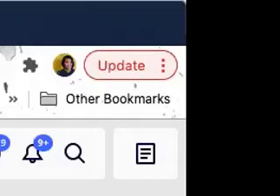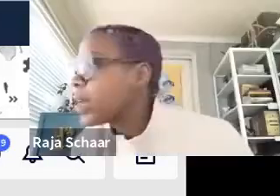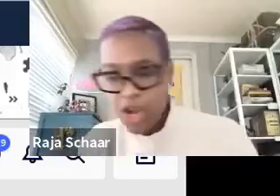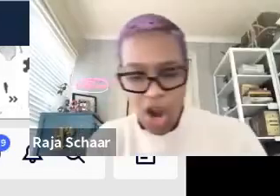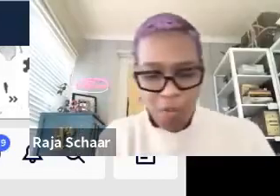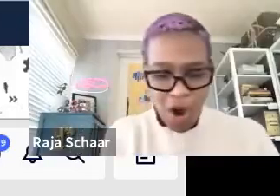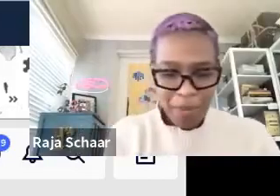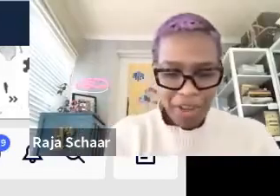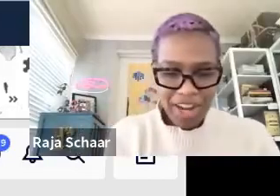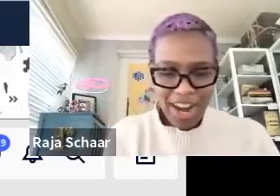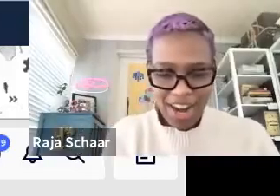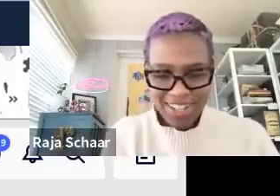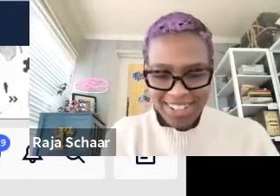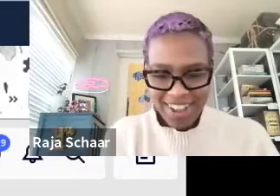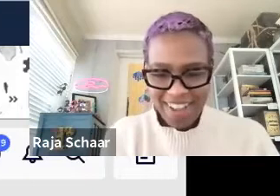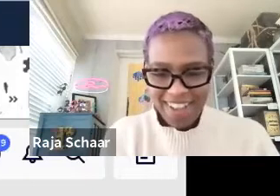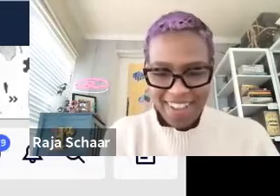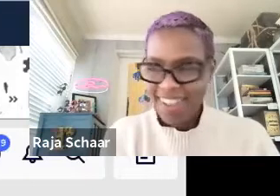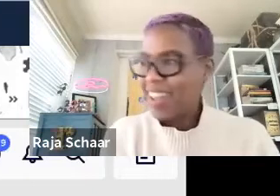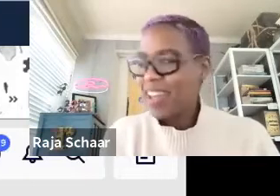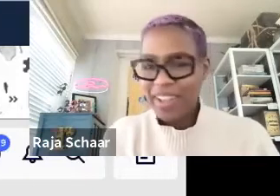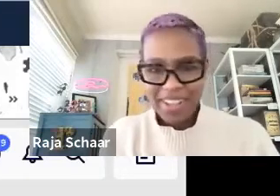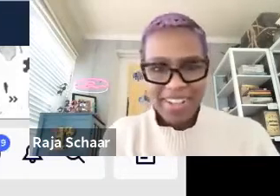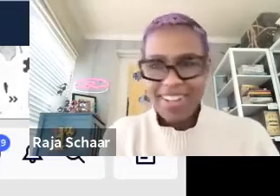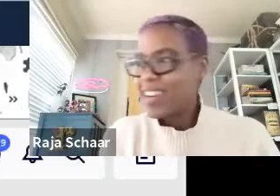What else we got? No more billionaires.